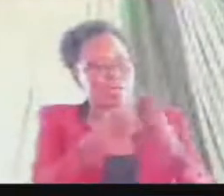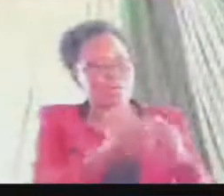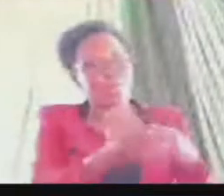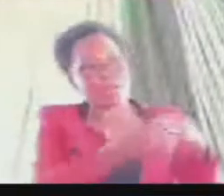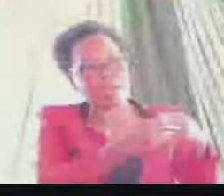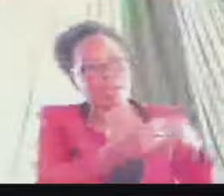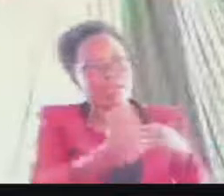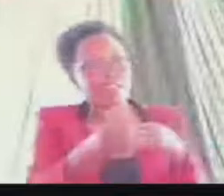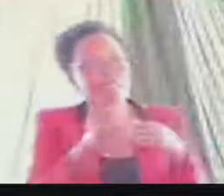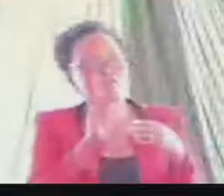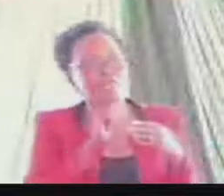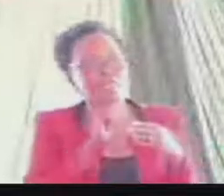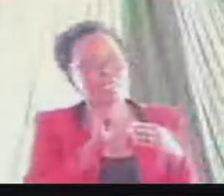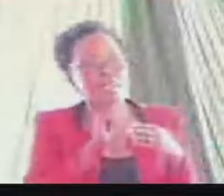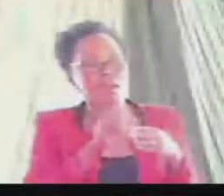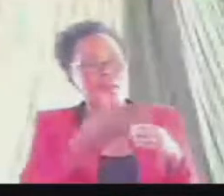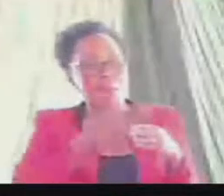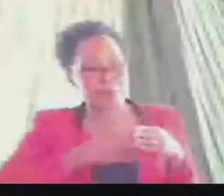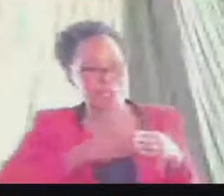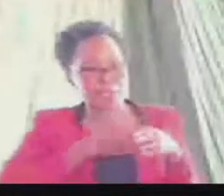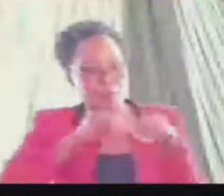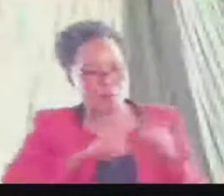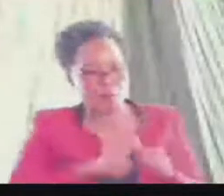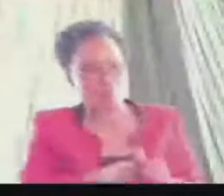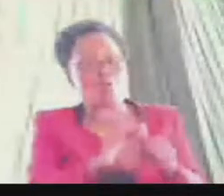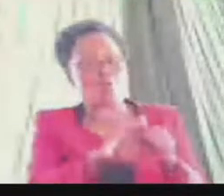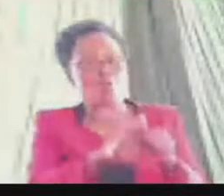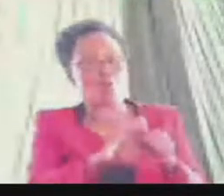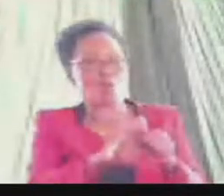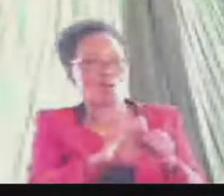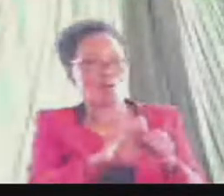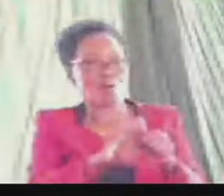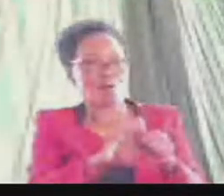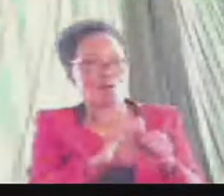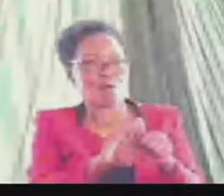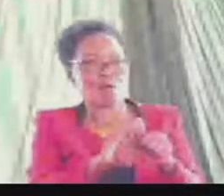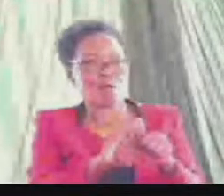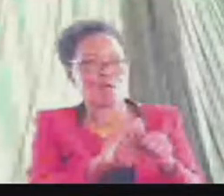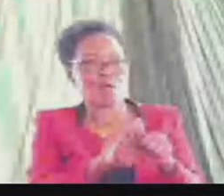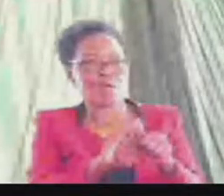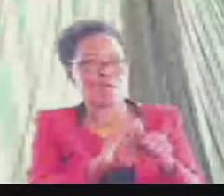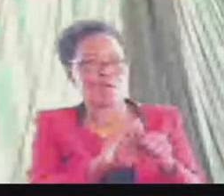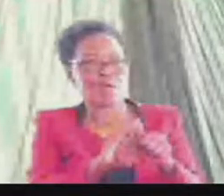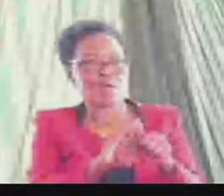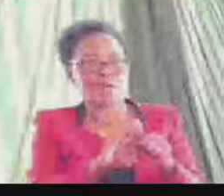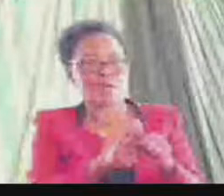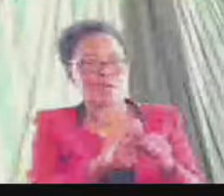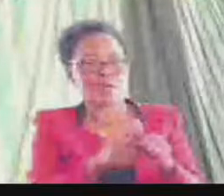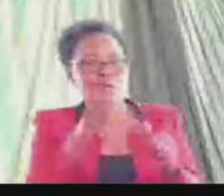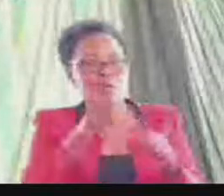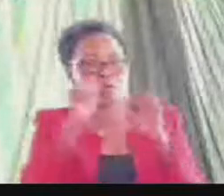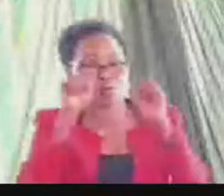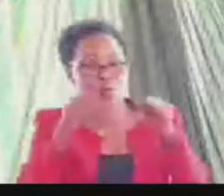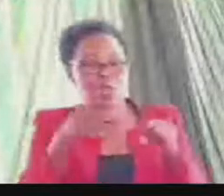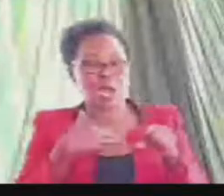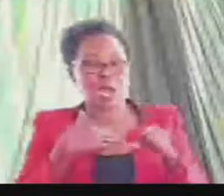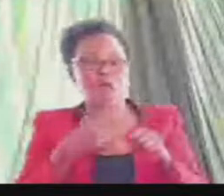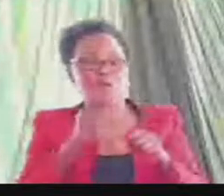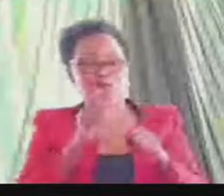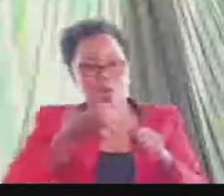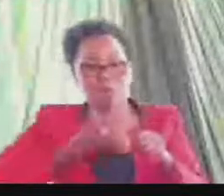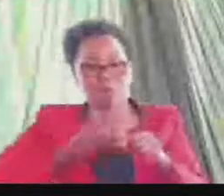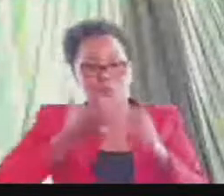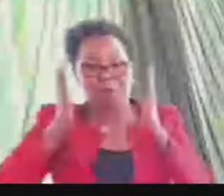you follow what the Court of Appeal is saying? Because it's not a matter of you can have your own personal views,